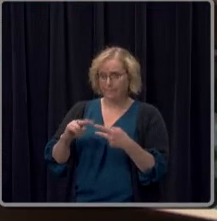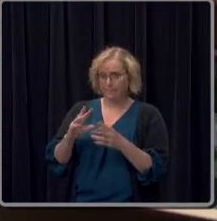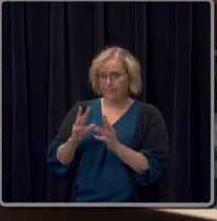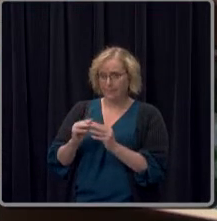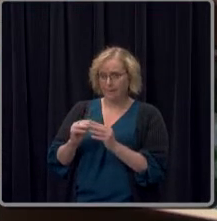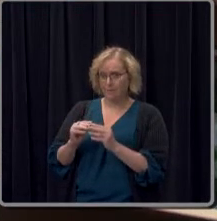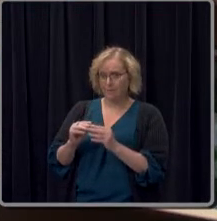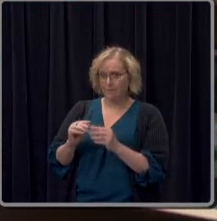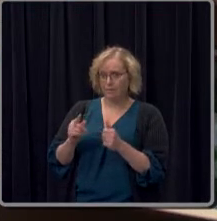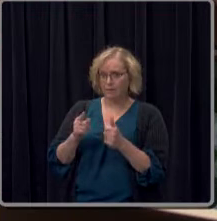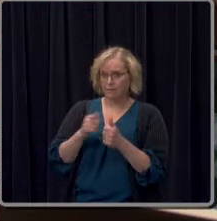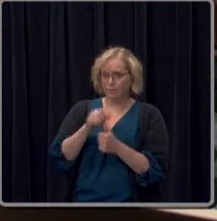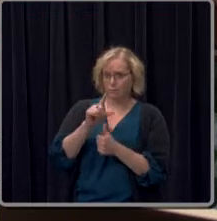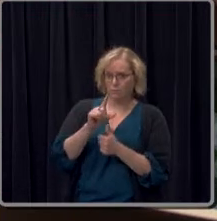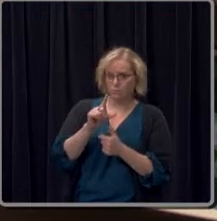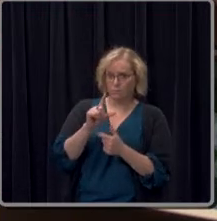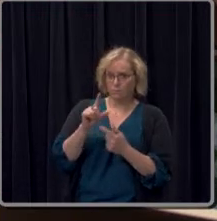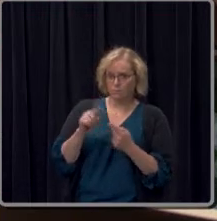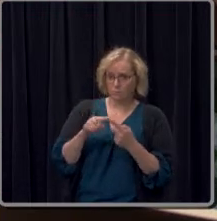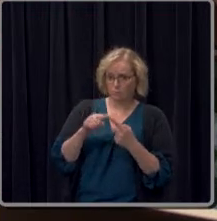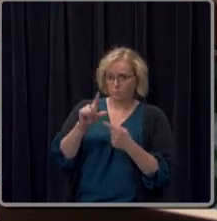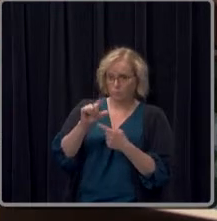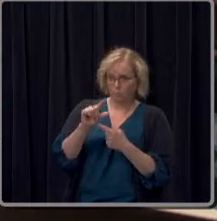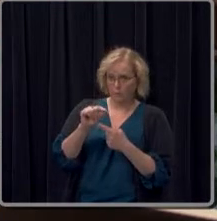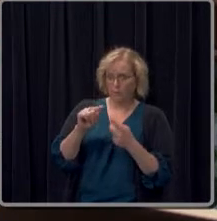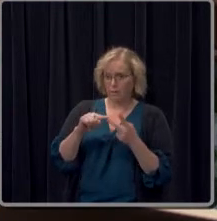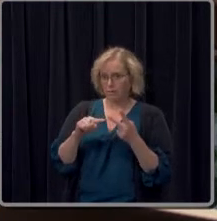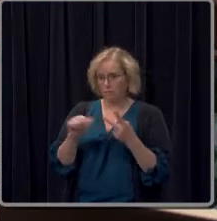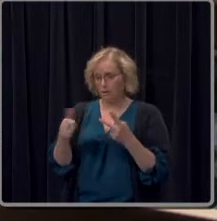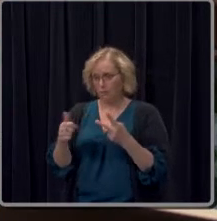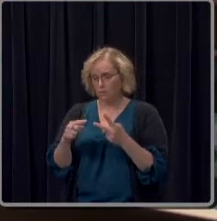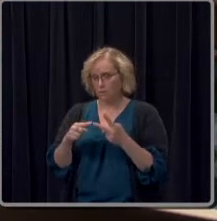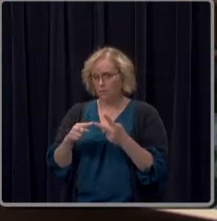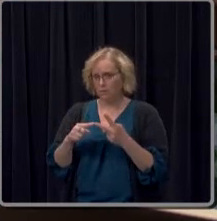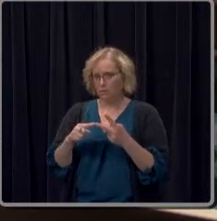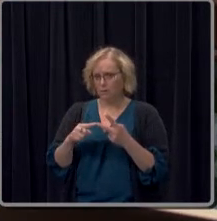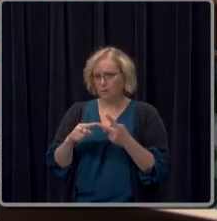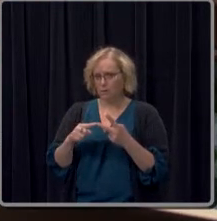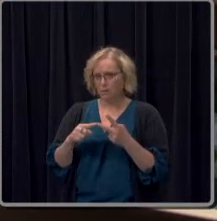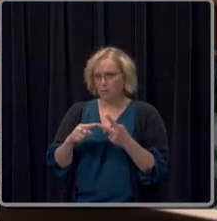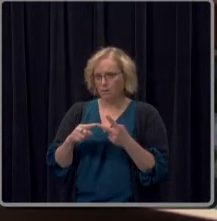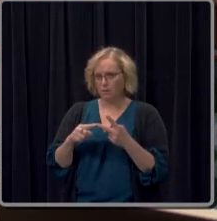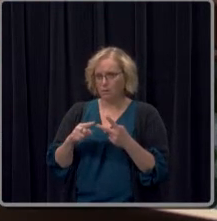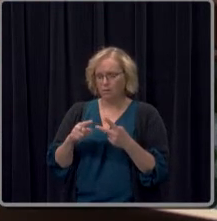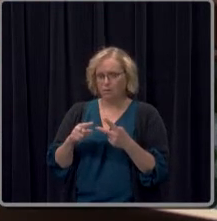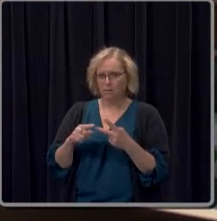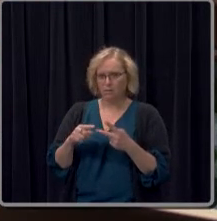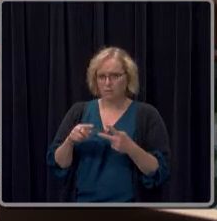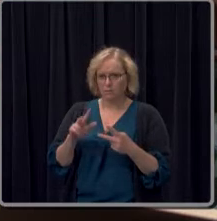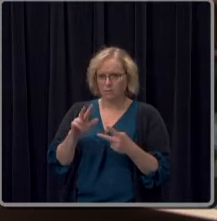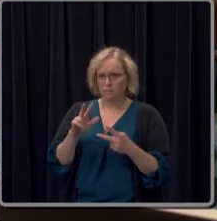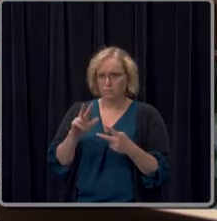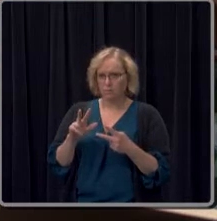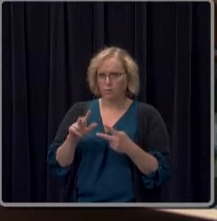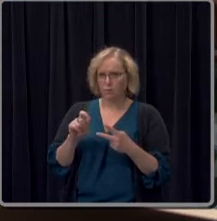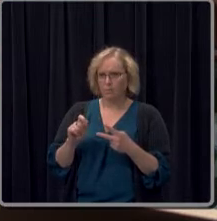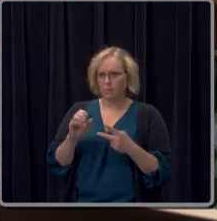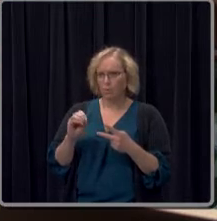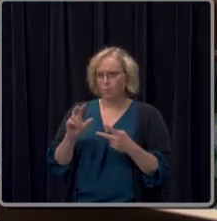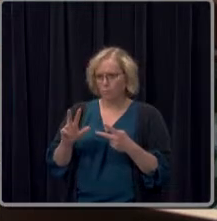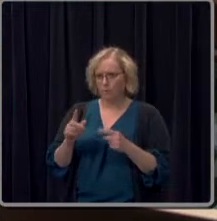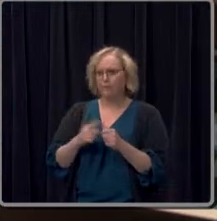the 20 first? Let's do the 20 first. Let's do 3.03 first. Yeah.